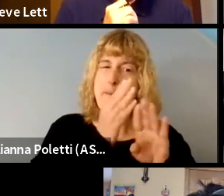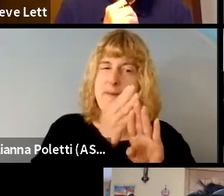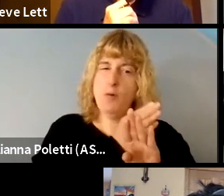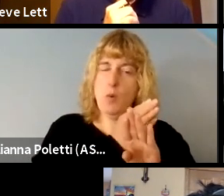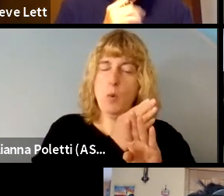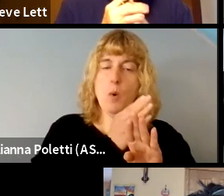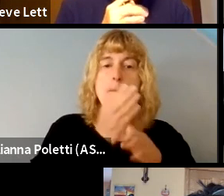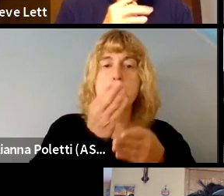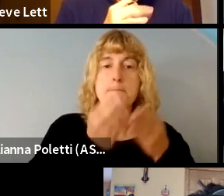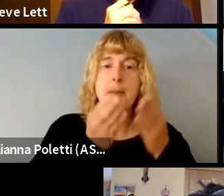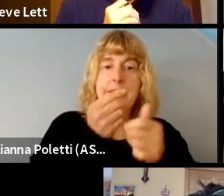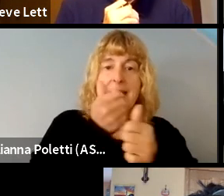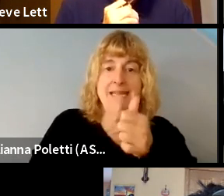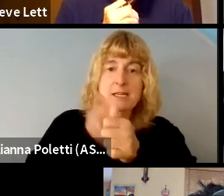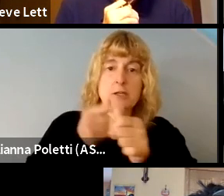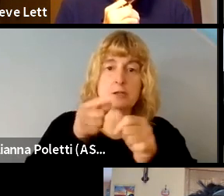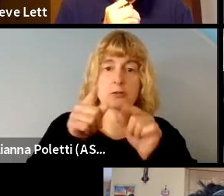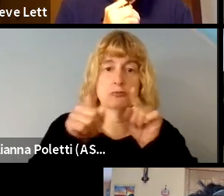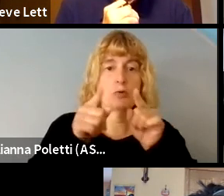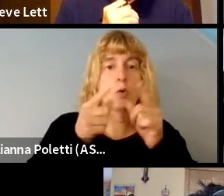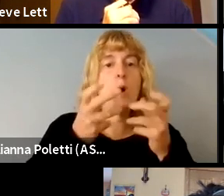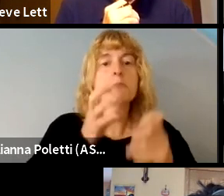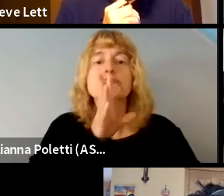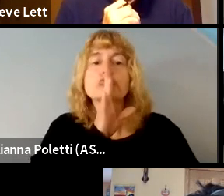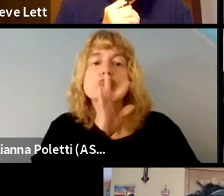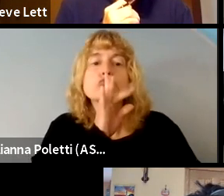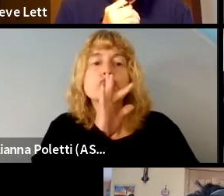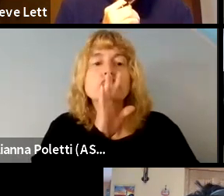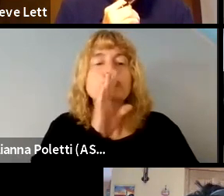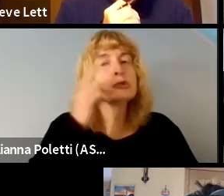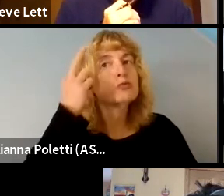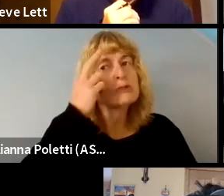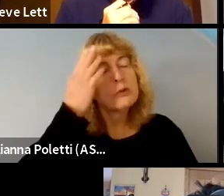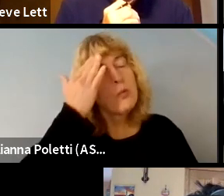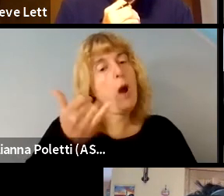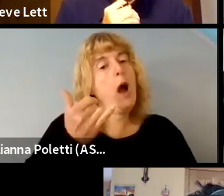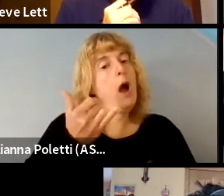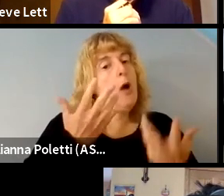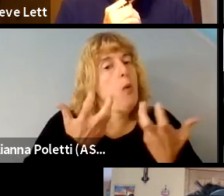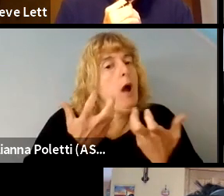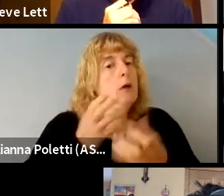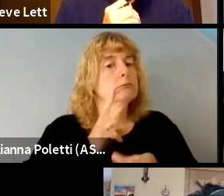them would like to, say something about why they should be chosen. Yeah.